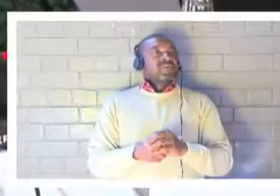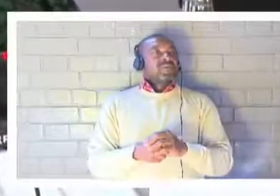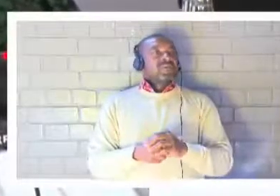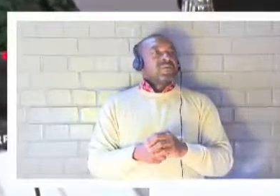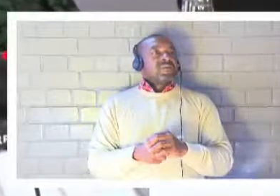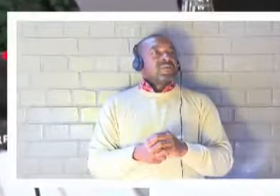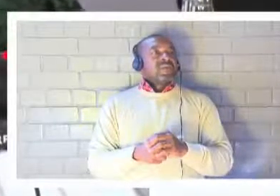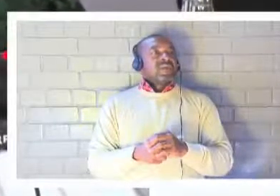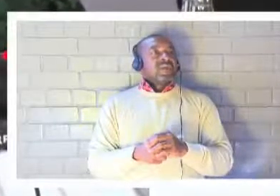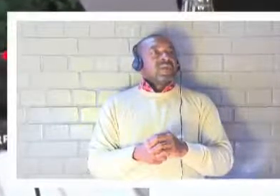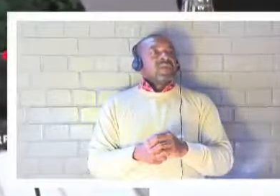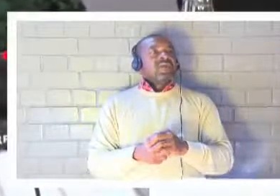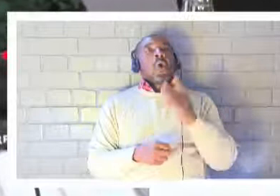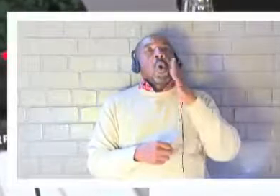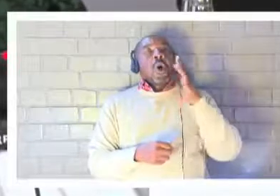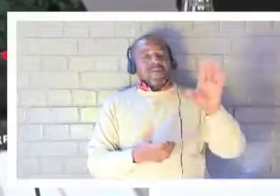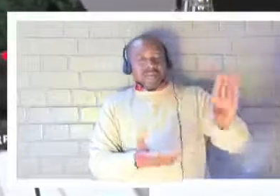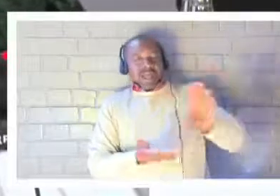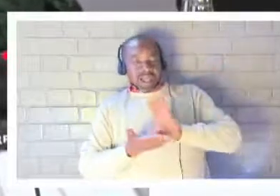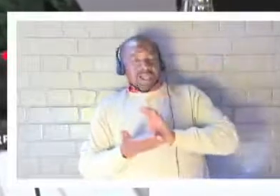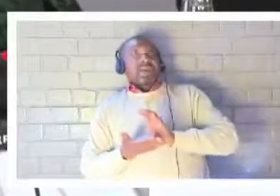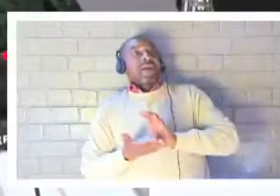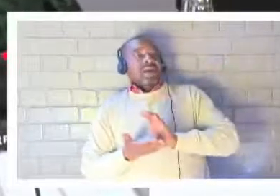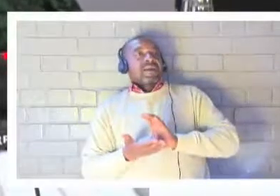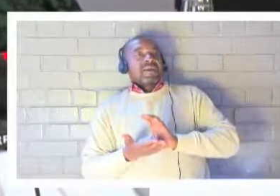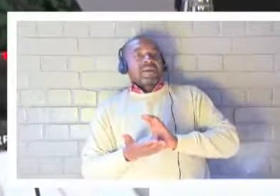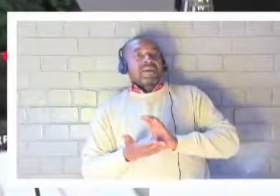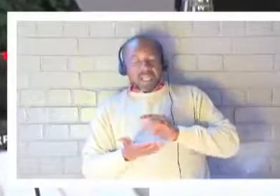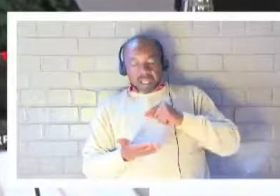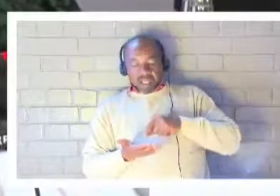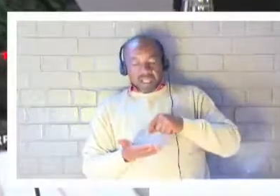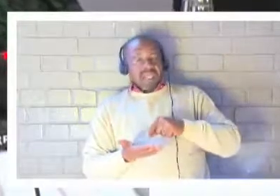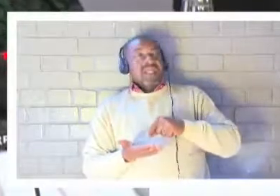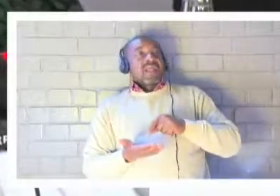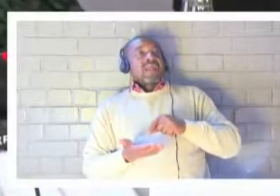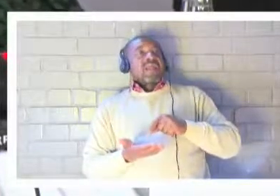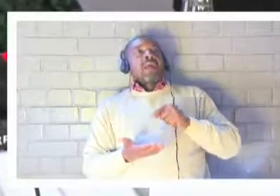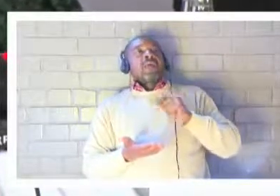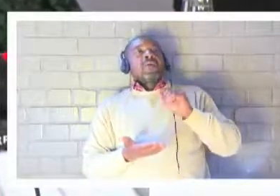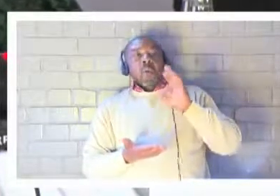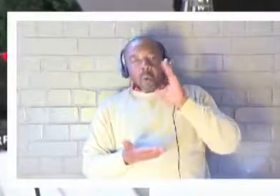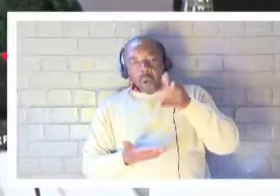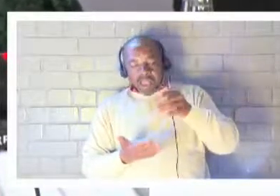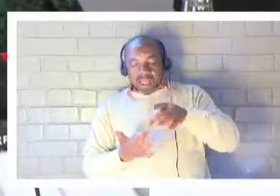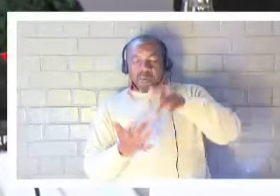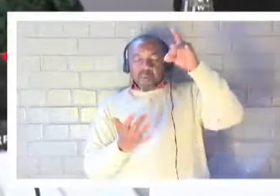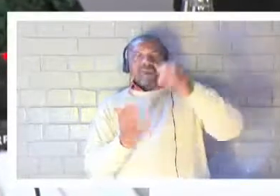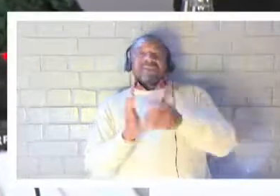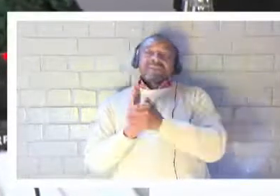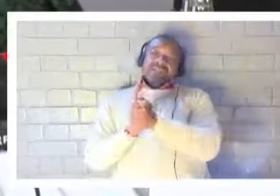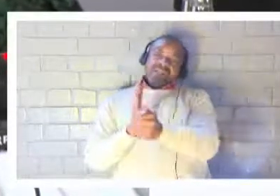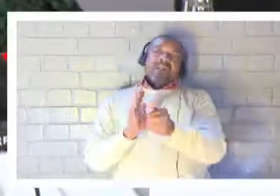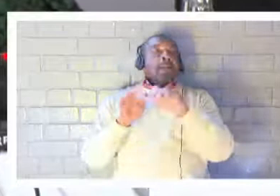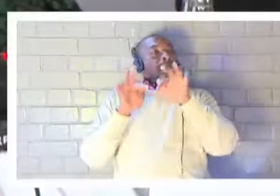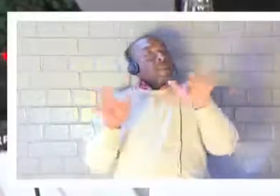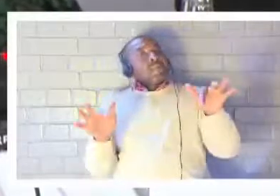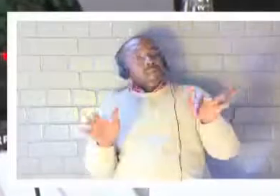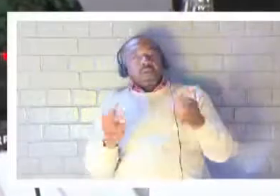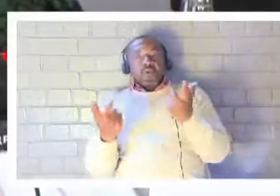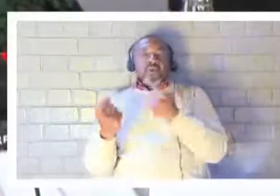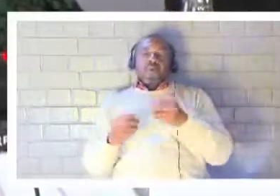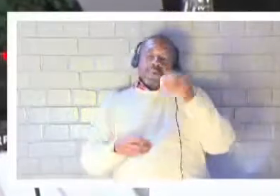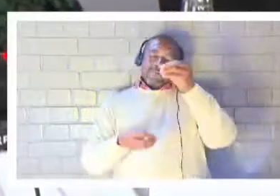If you are allocated budget that will ensure that you are able to appoint skilled people to do